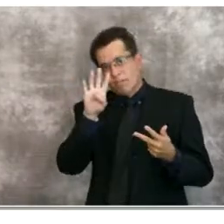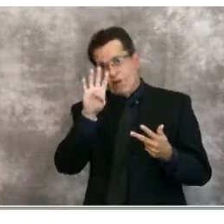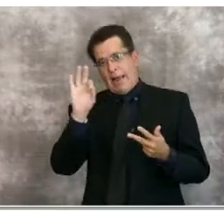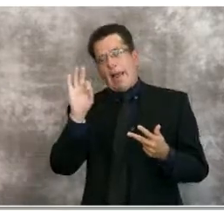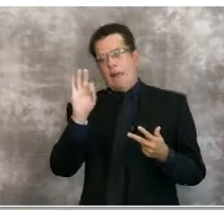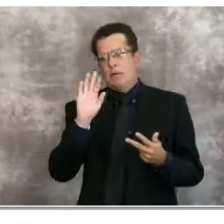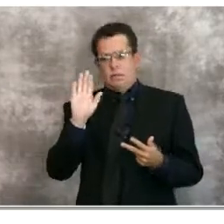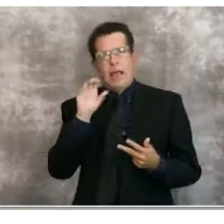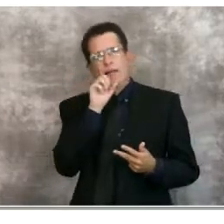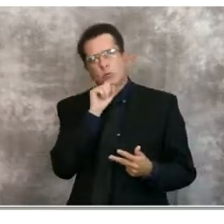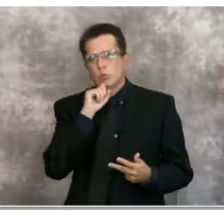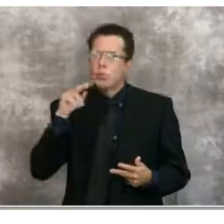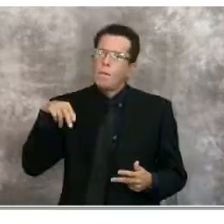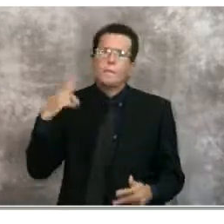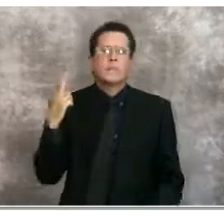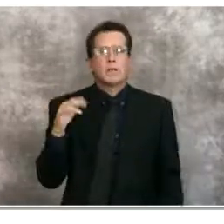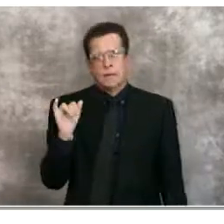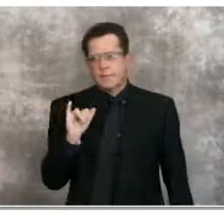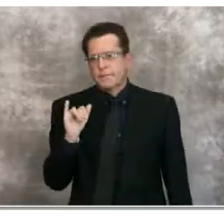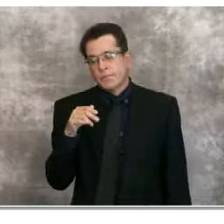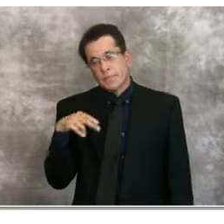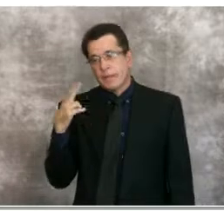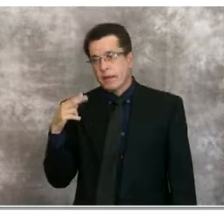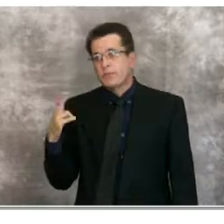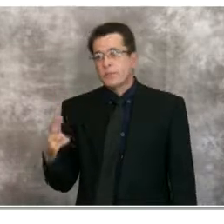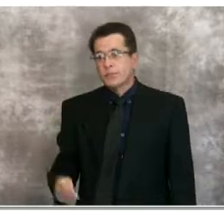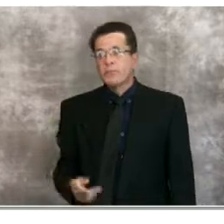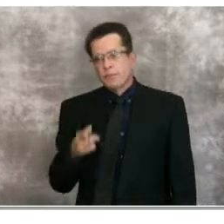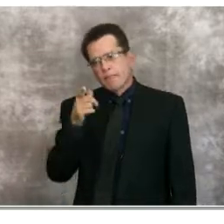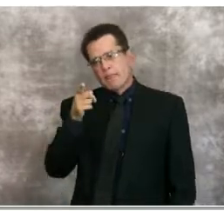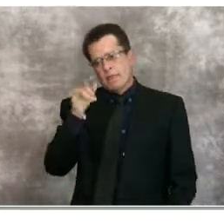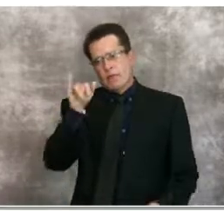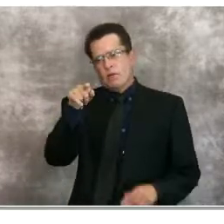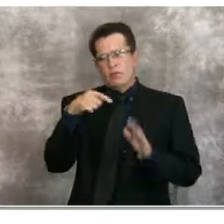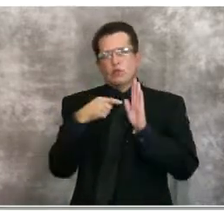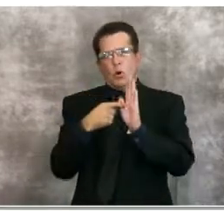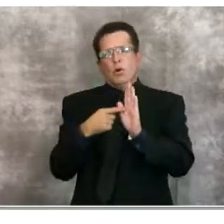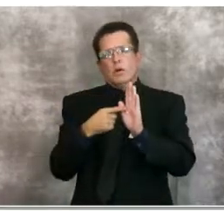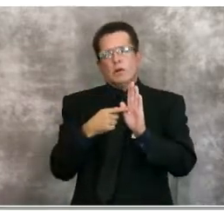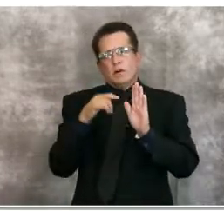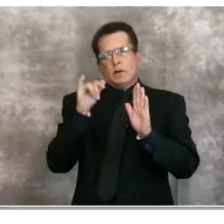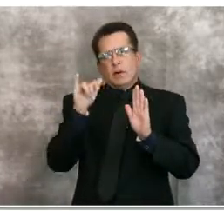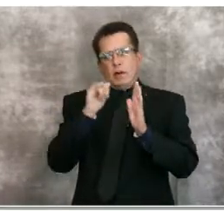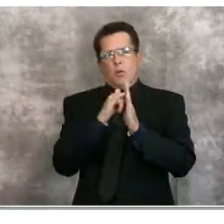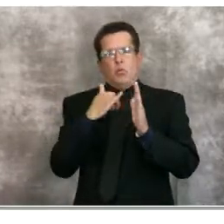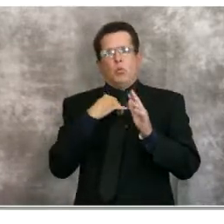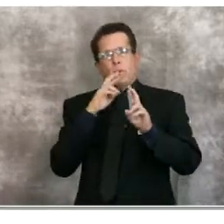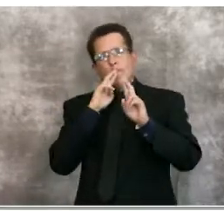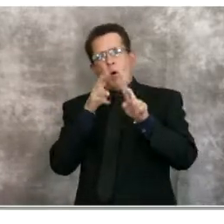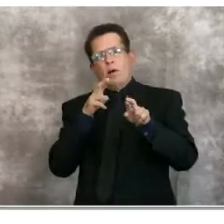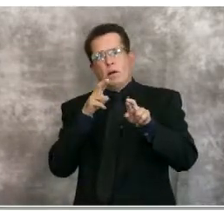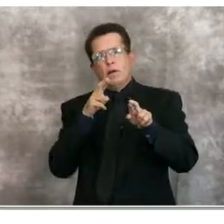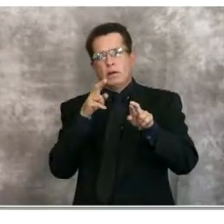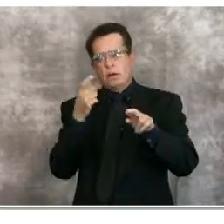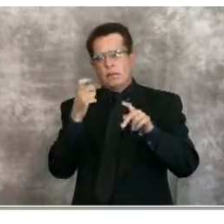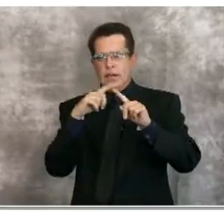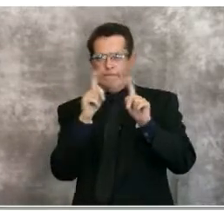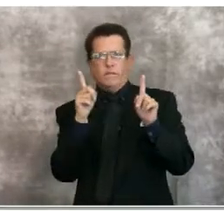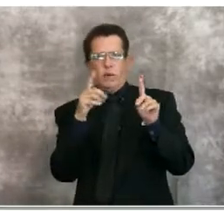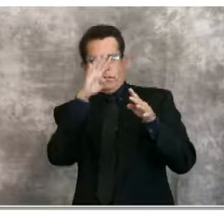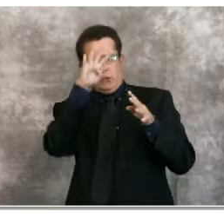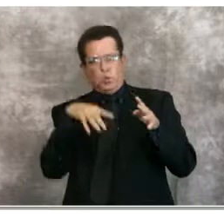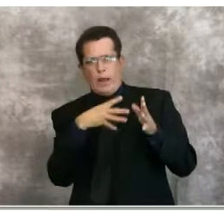49 age group. Here they are grouped a little differently than the way we report them on the table that